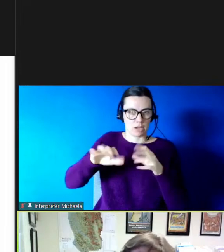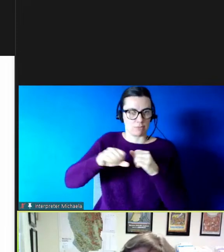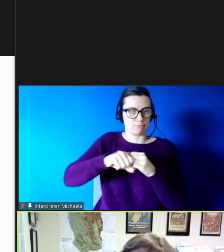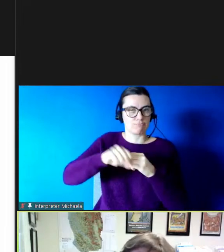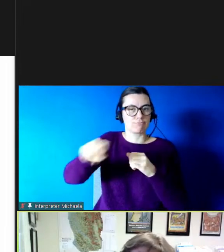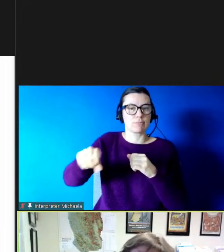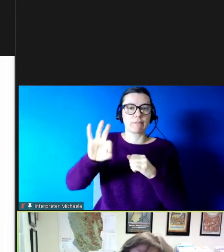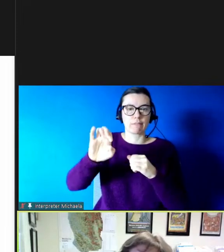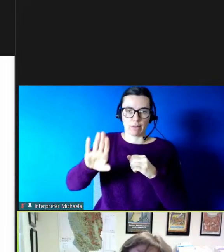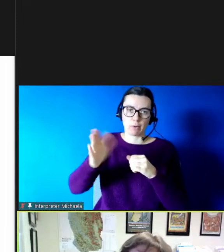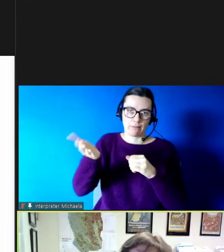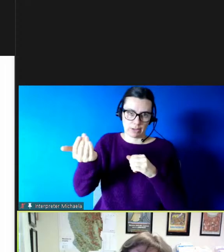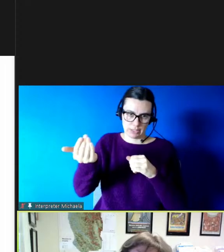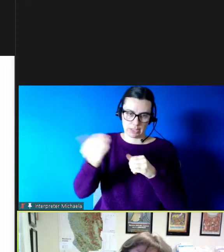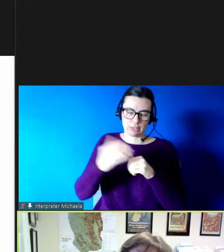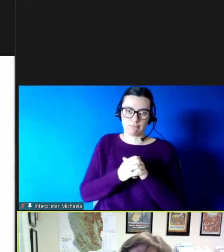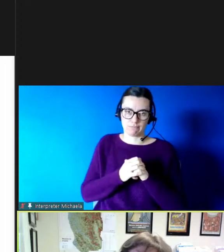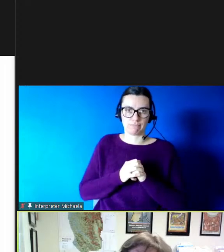February 15th.